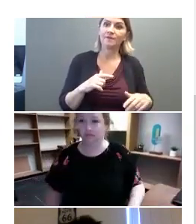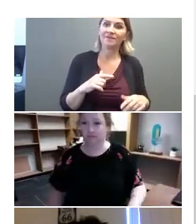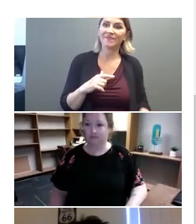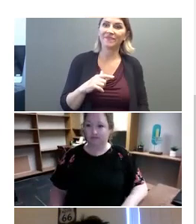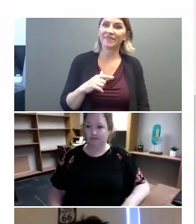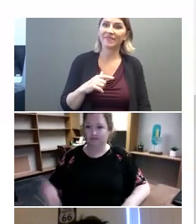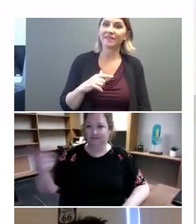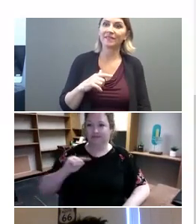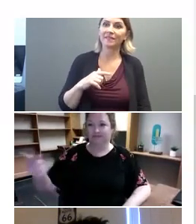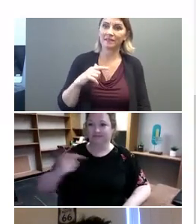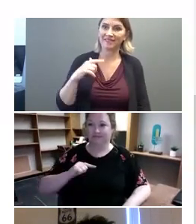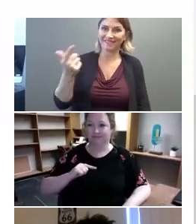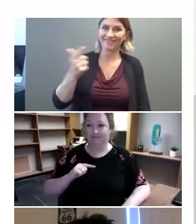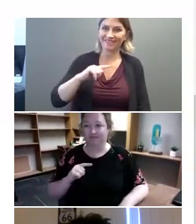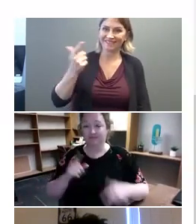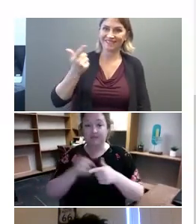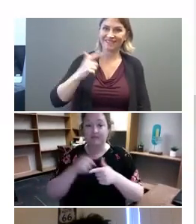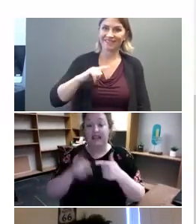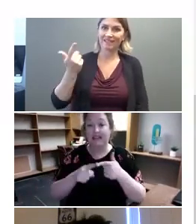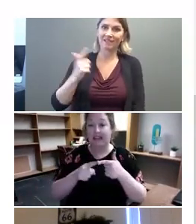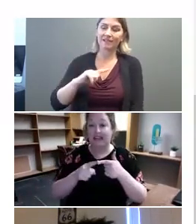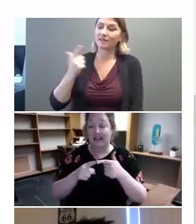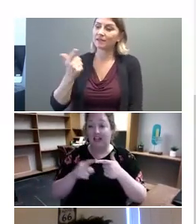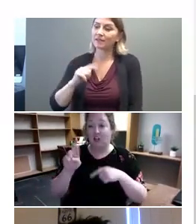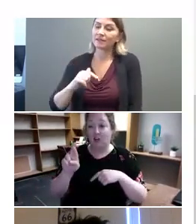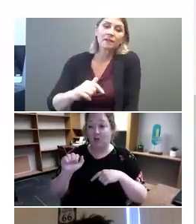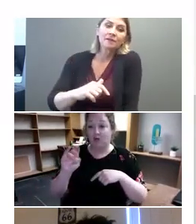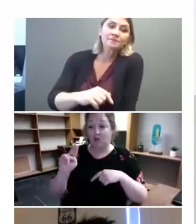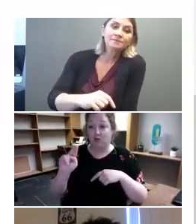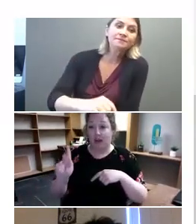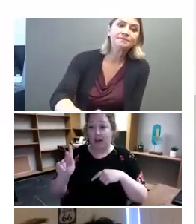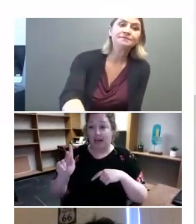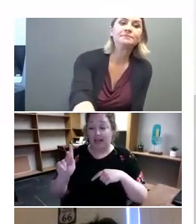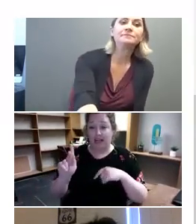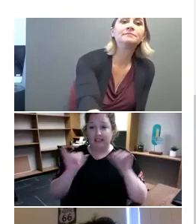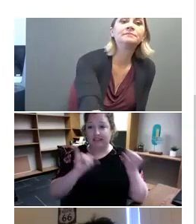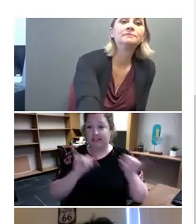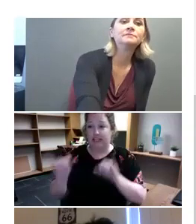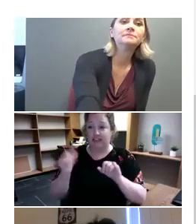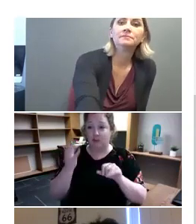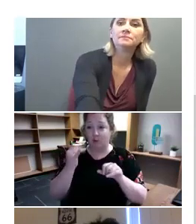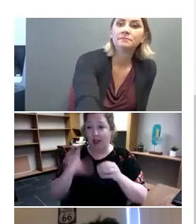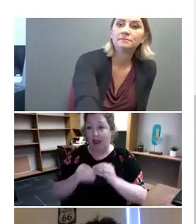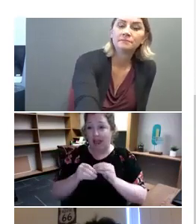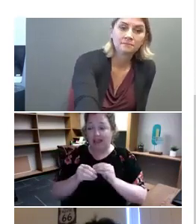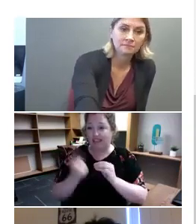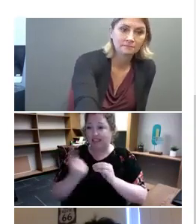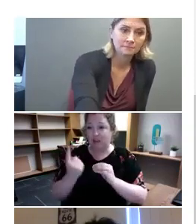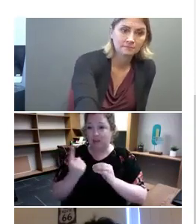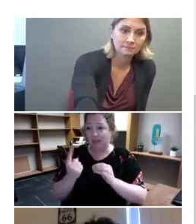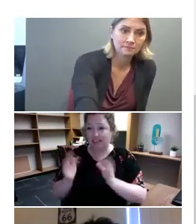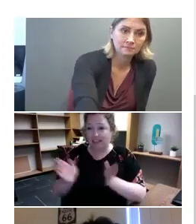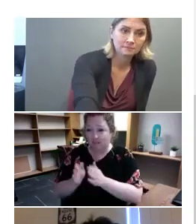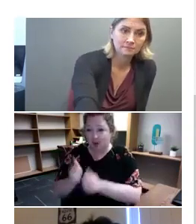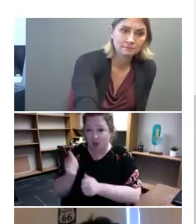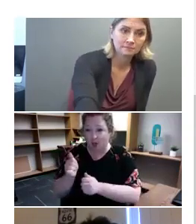yes, then the rank remains the same, because adding this smaller tree to this thing does not increase the rank of my original tree,